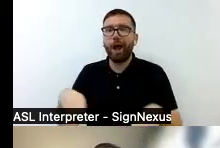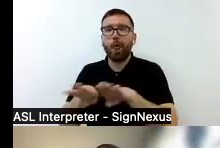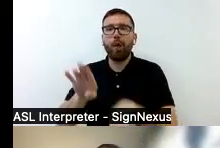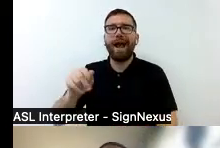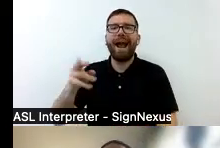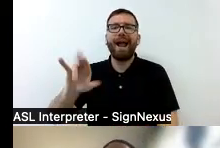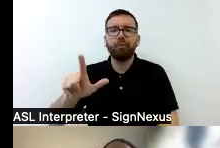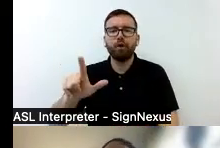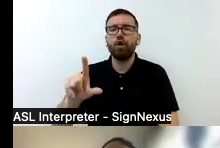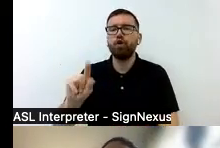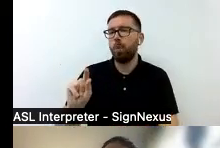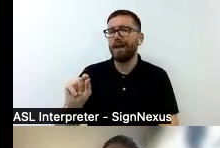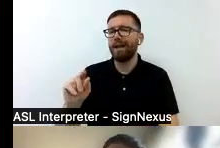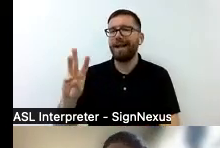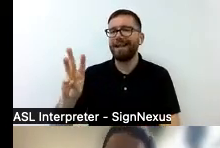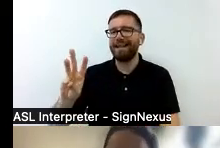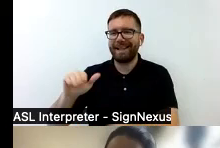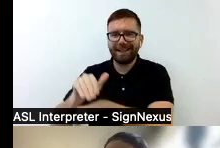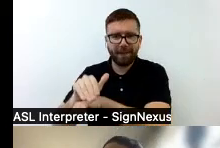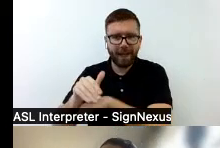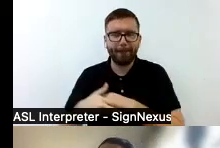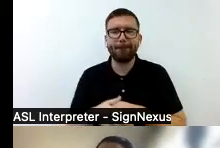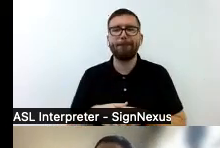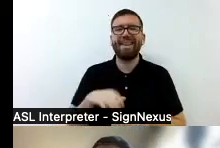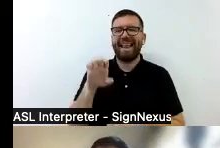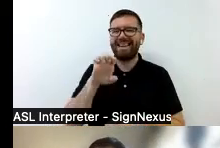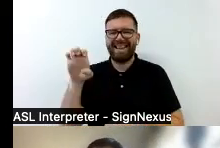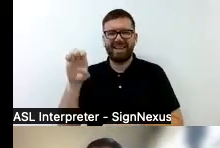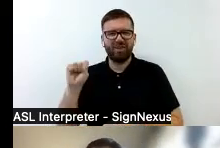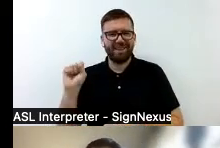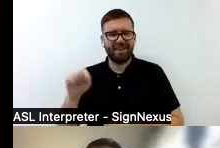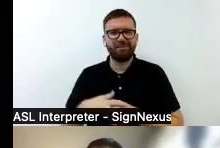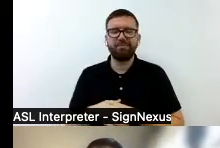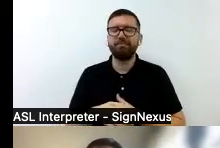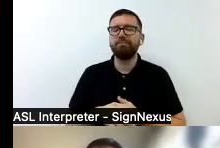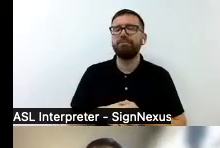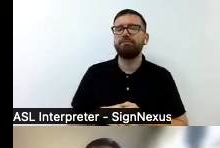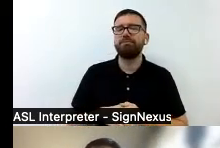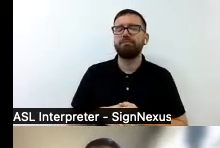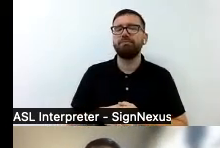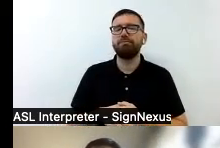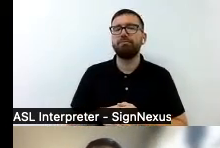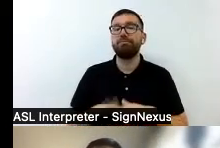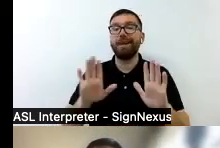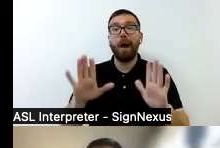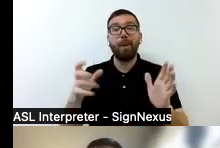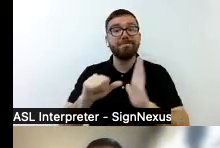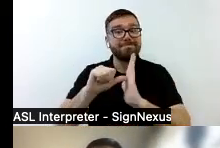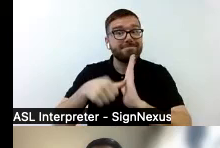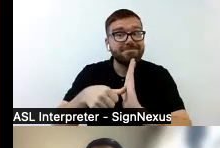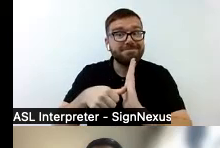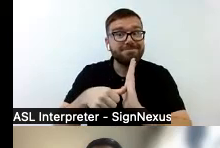p.m. Eastern Time. Though I want to highlight this, emphasize that it may close sooner if the